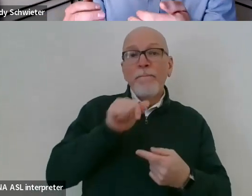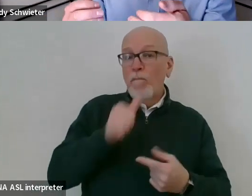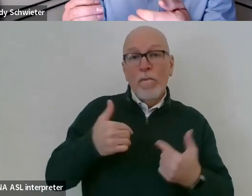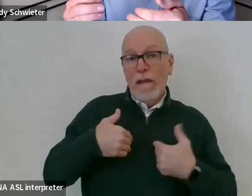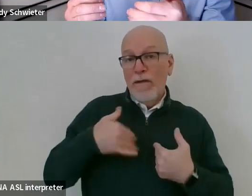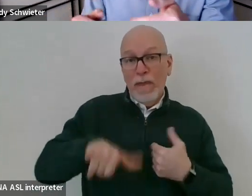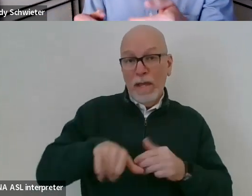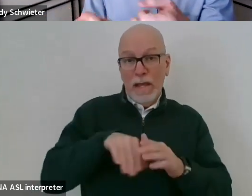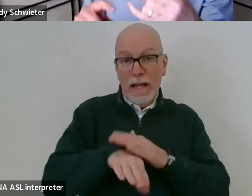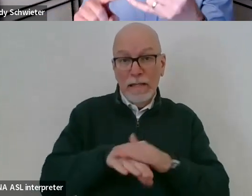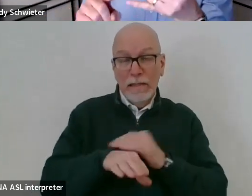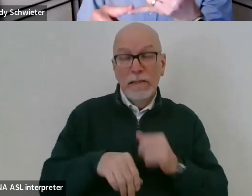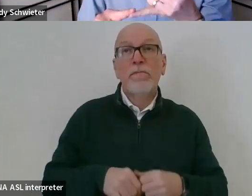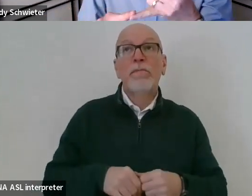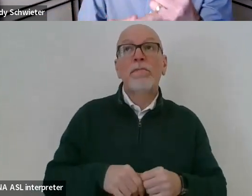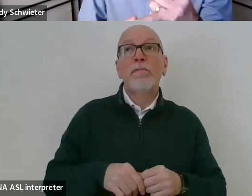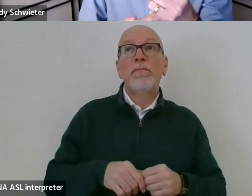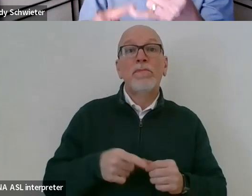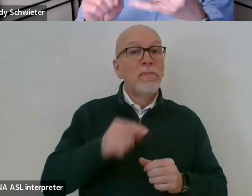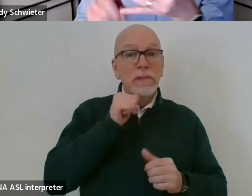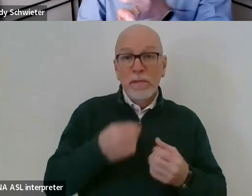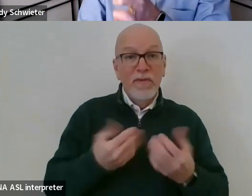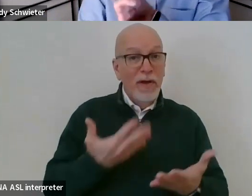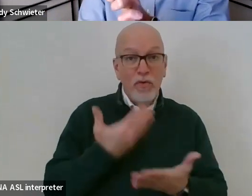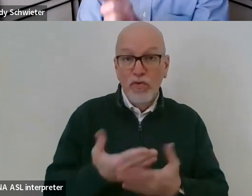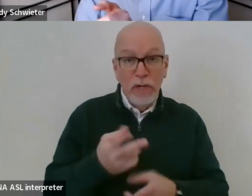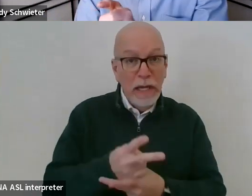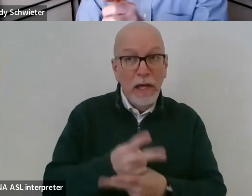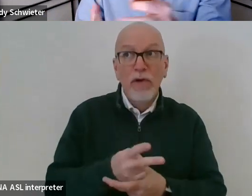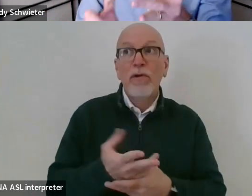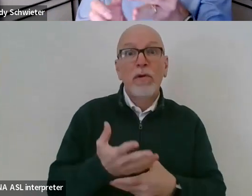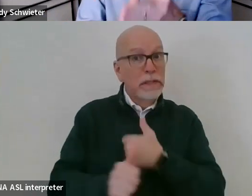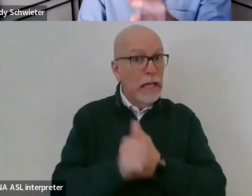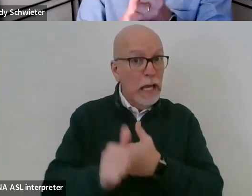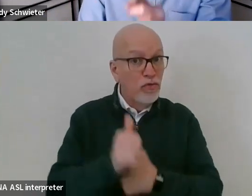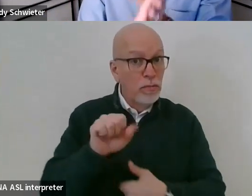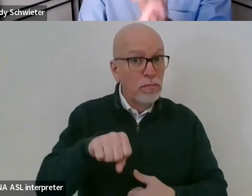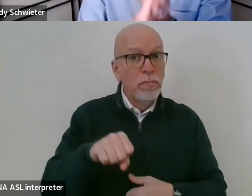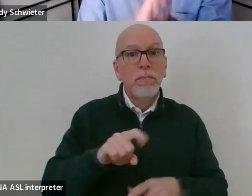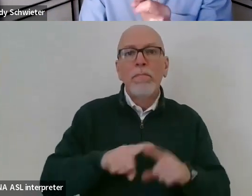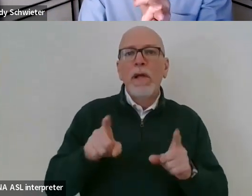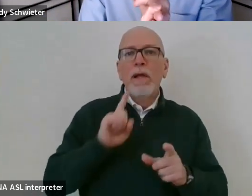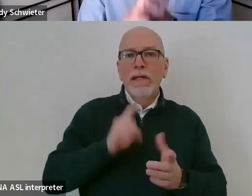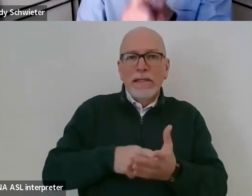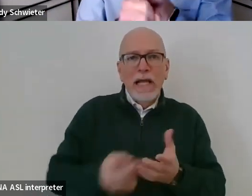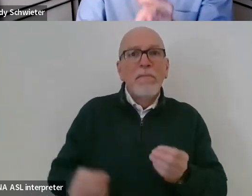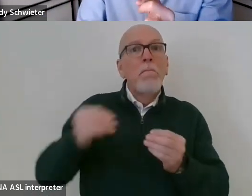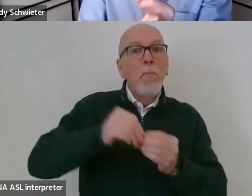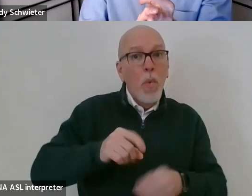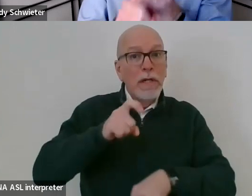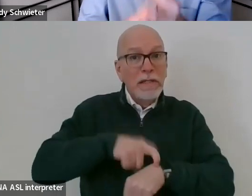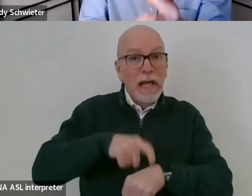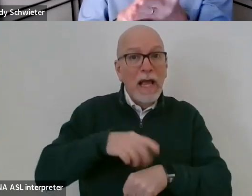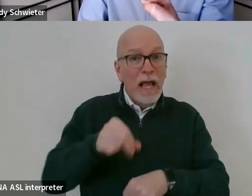that access, not only do you not provide as good care, not only is it more dangerous, but it takes a heck of a lot of time, and you're